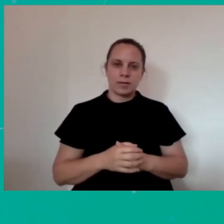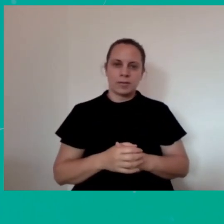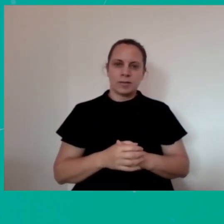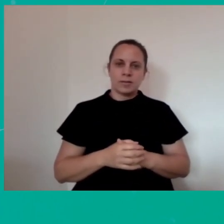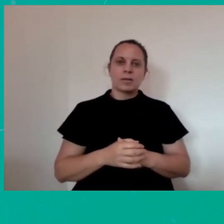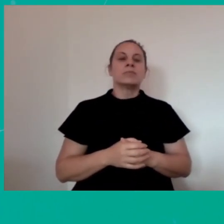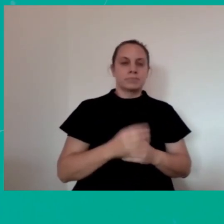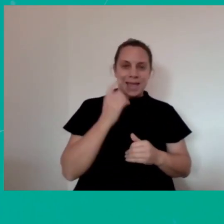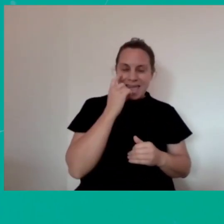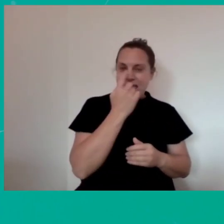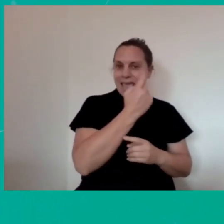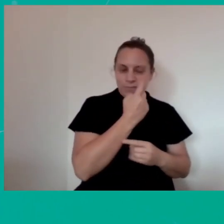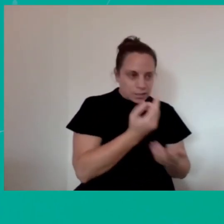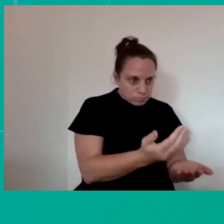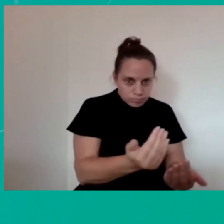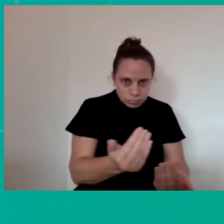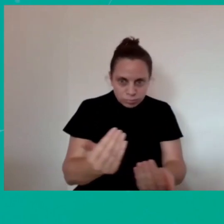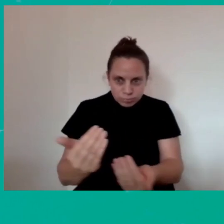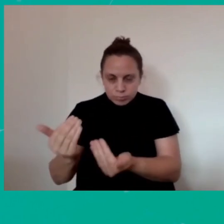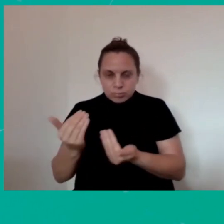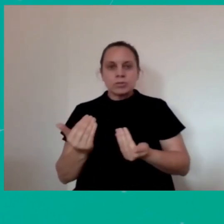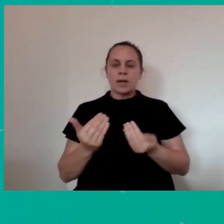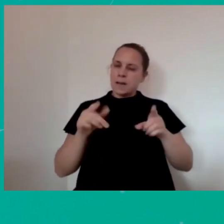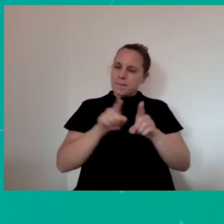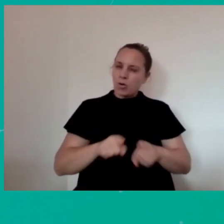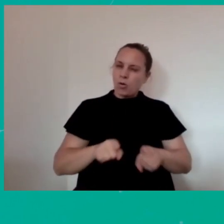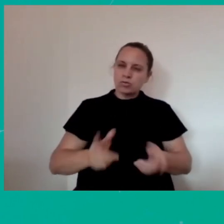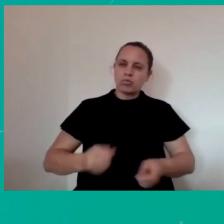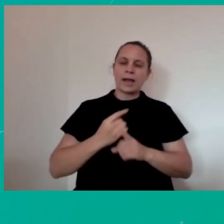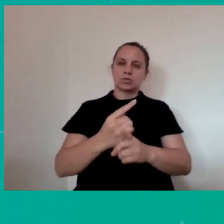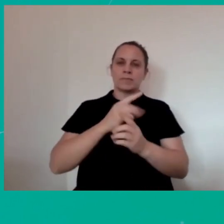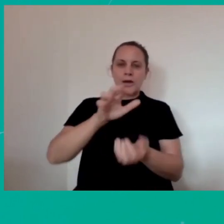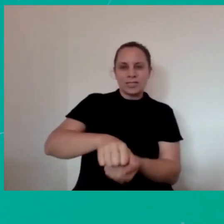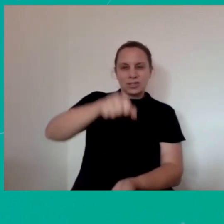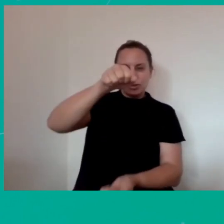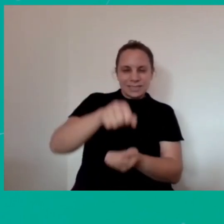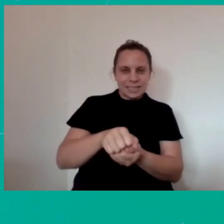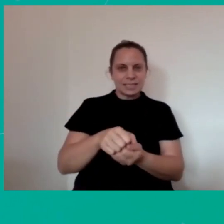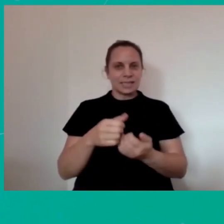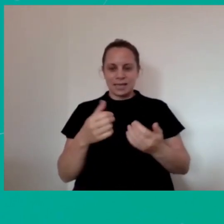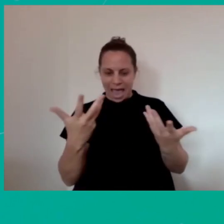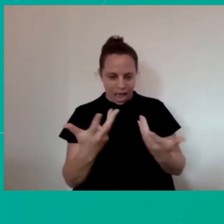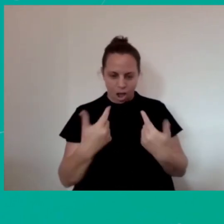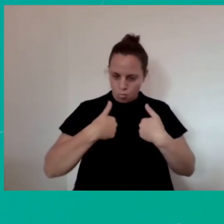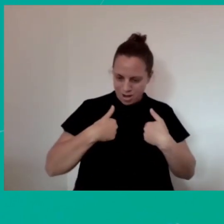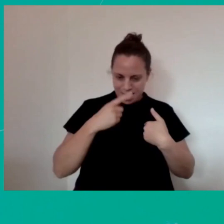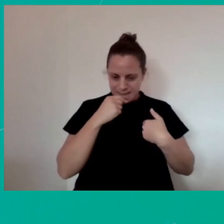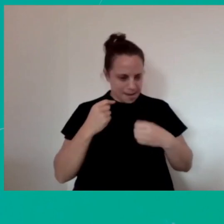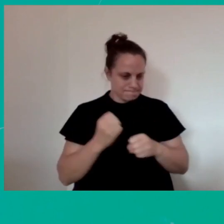evidence together, they offer a te tiriti and human rights roadmap to address these serious